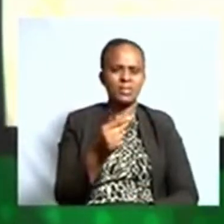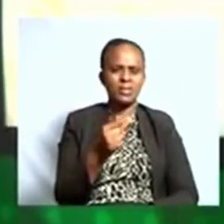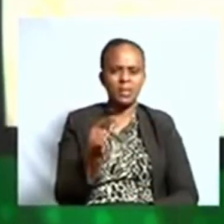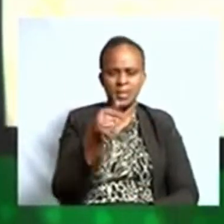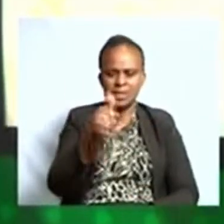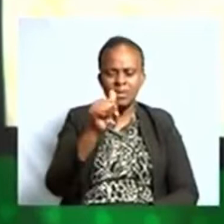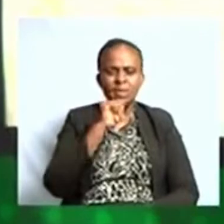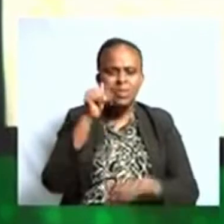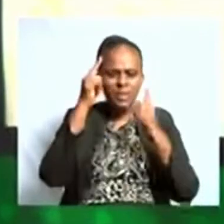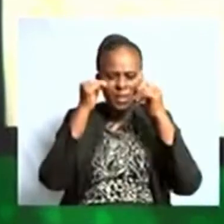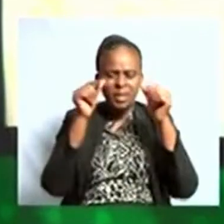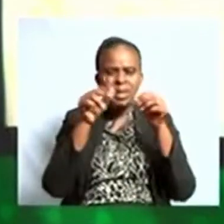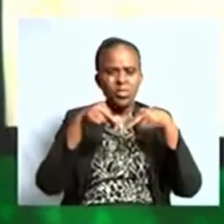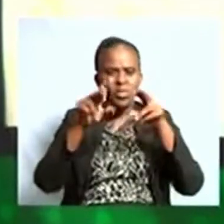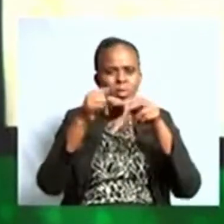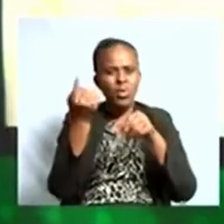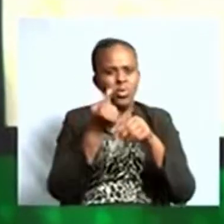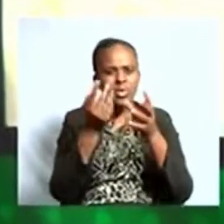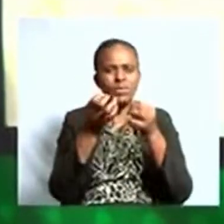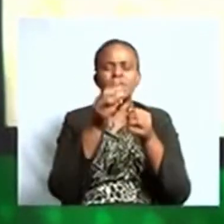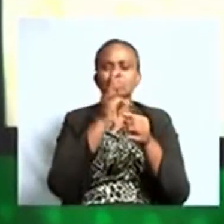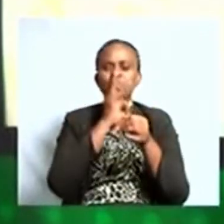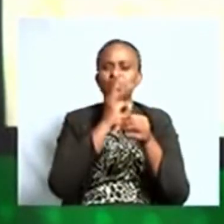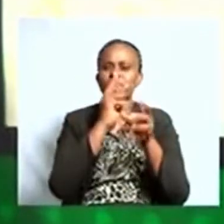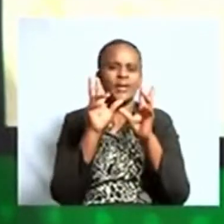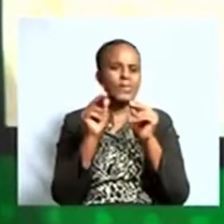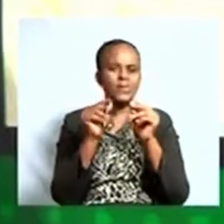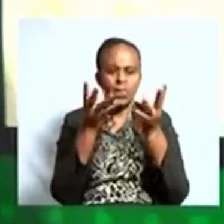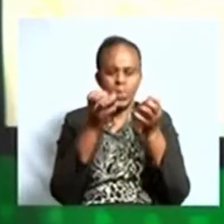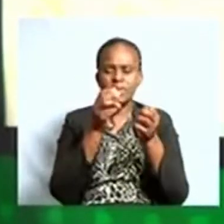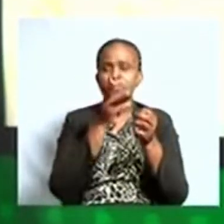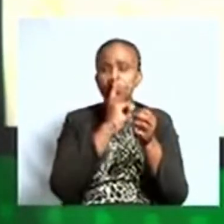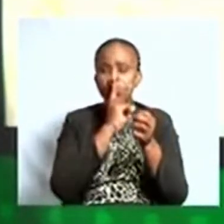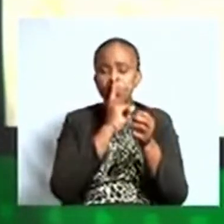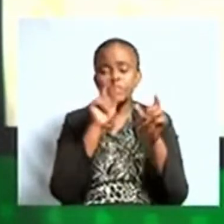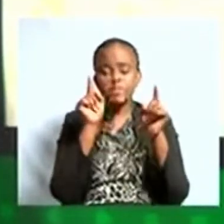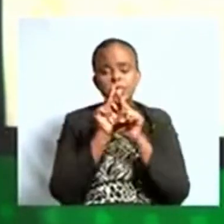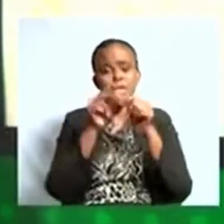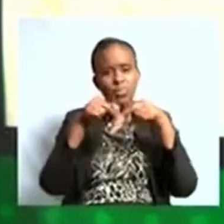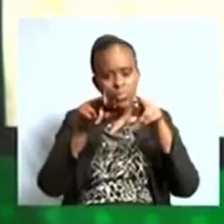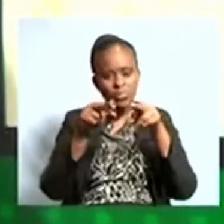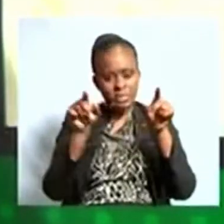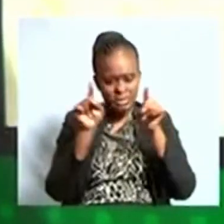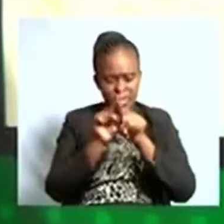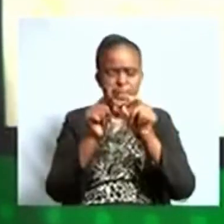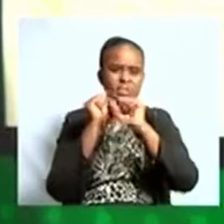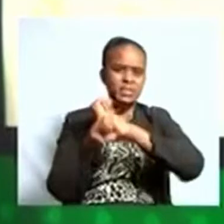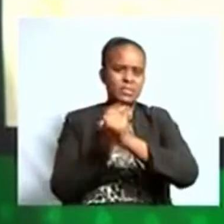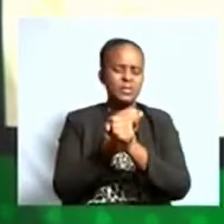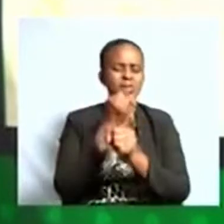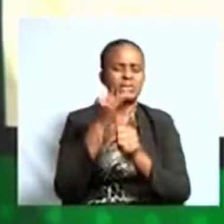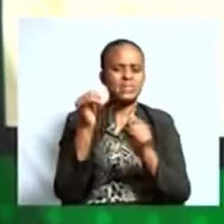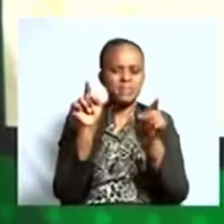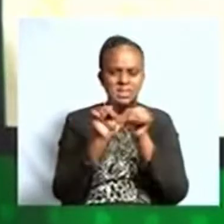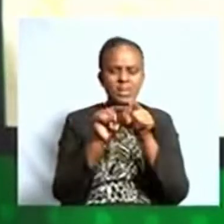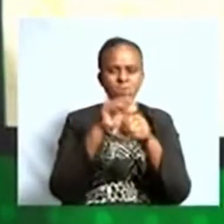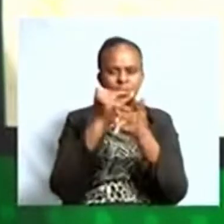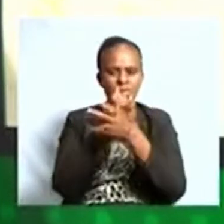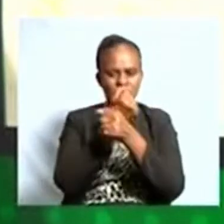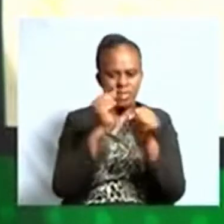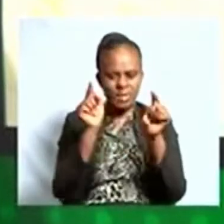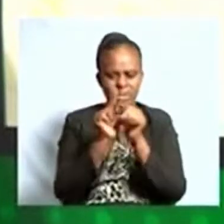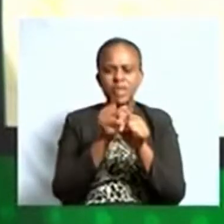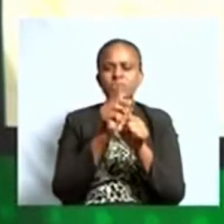don't care about roads, they only want water. No. They want water, they want roads, they want security issues to be addressed, they